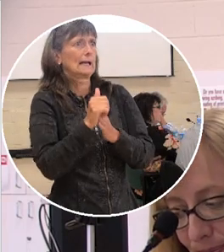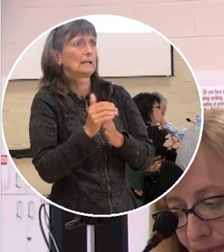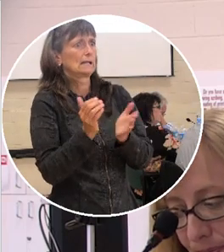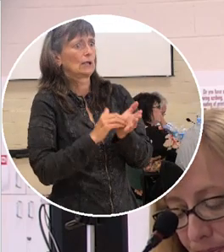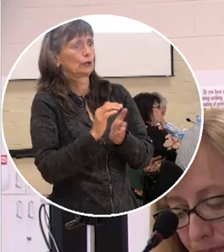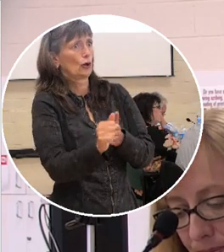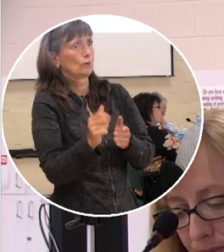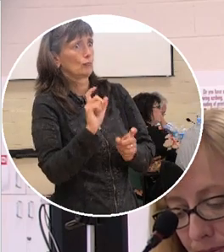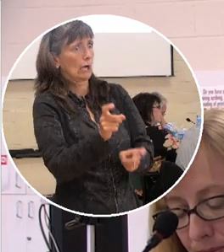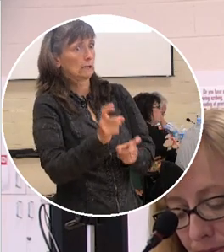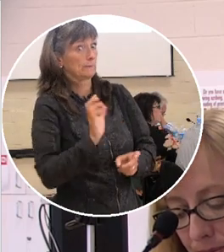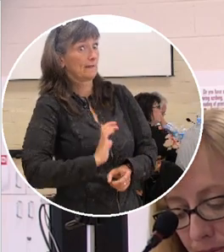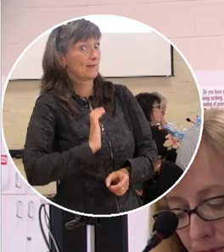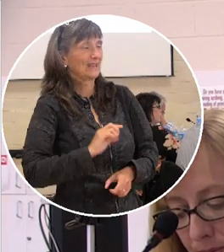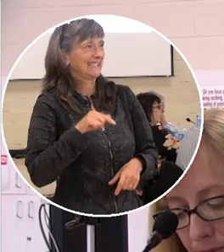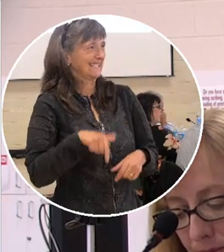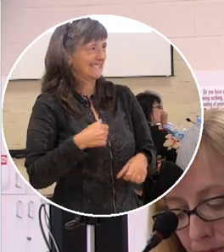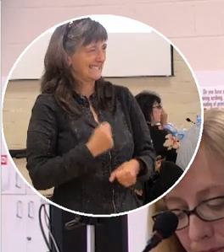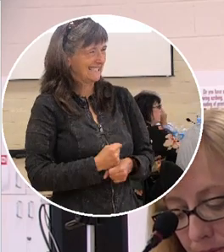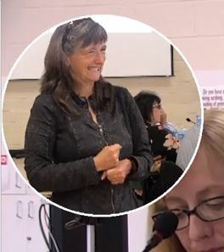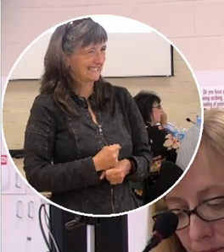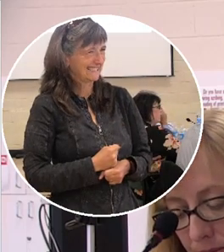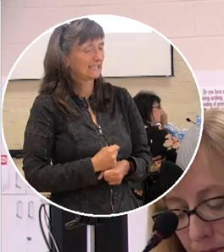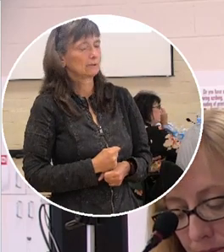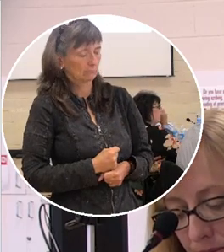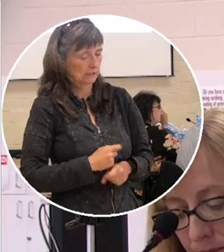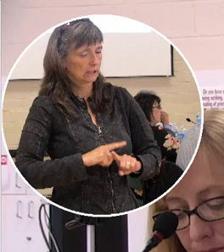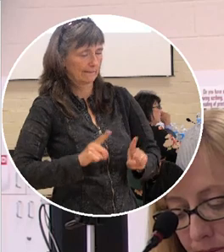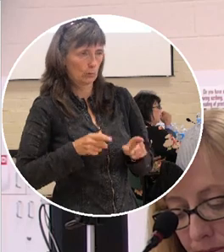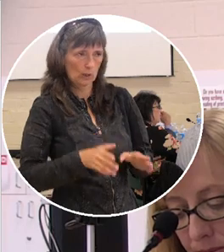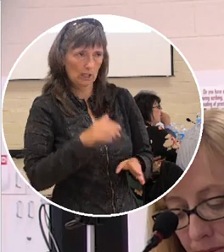$15,000. This year they're going to go down a different road.